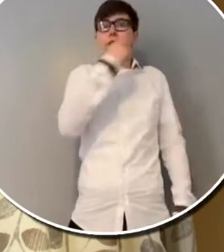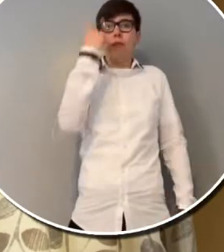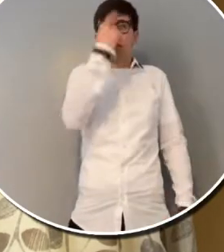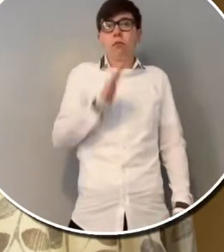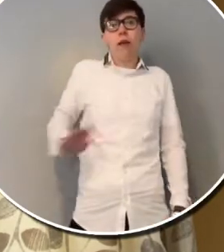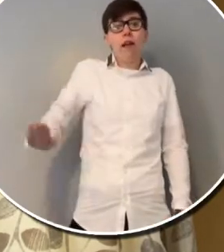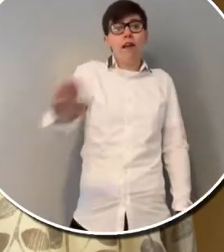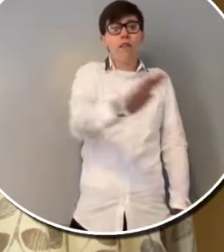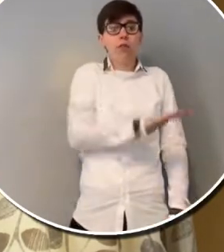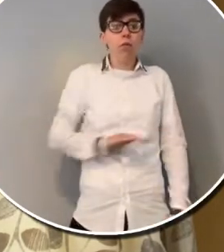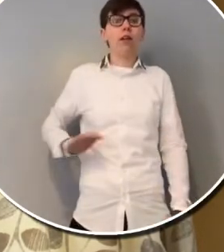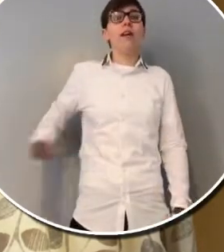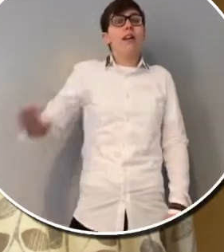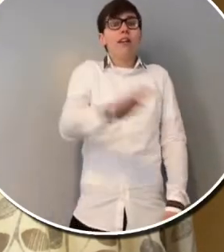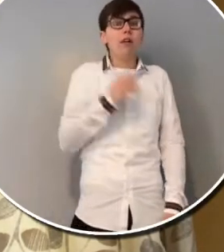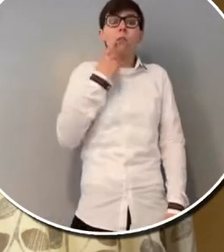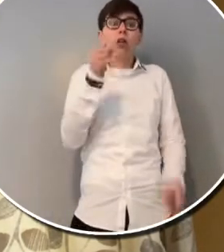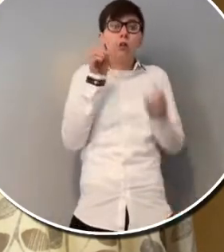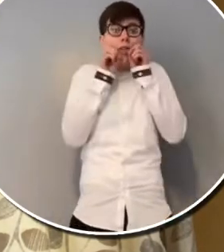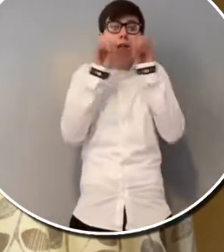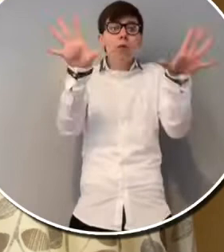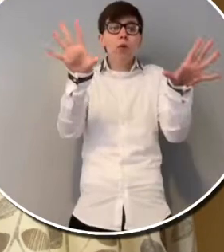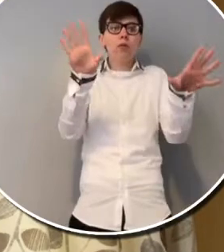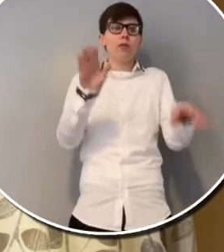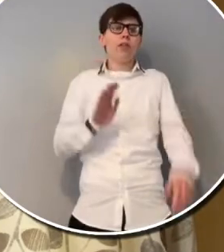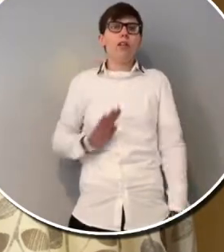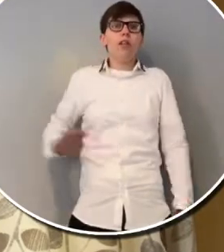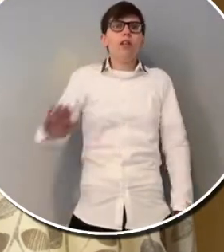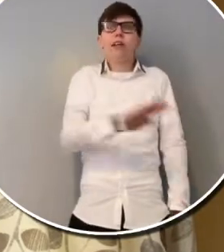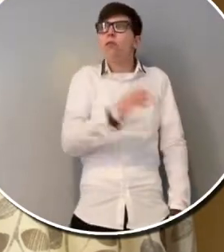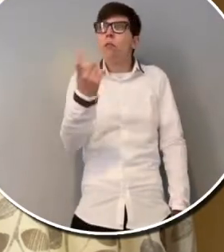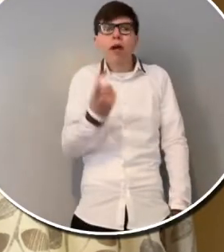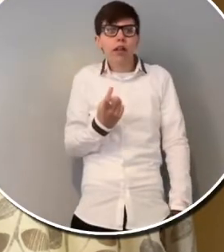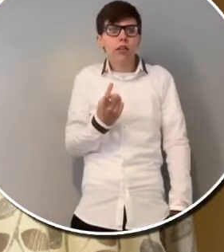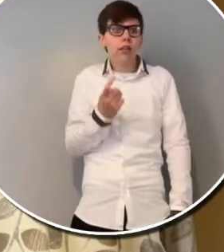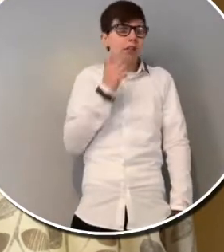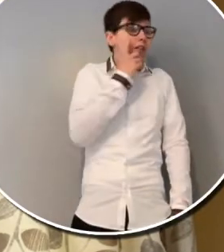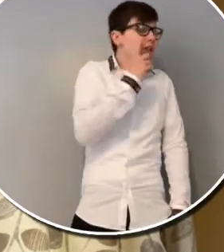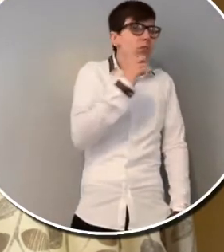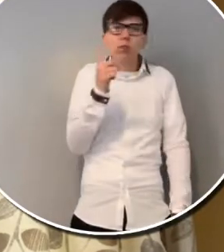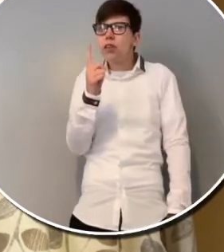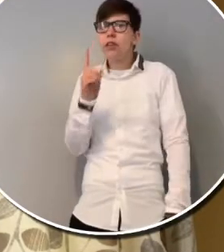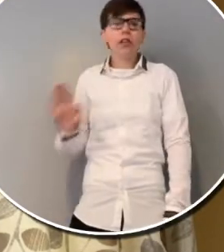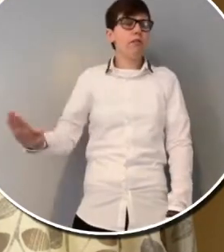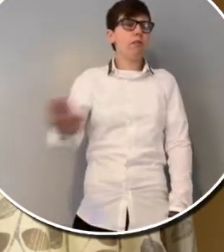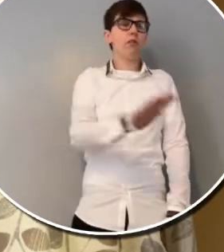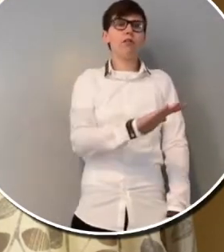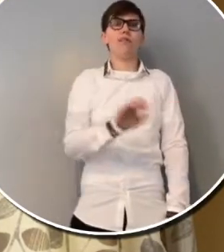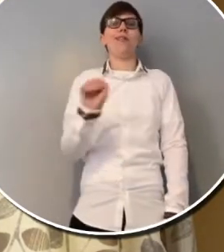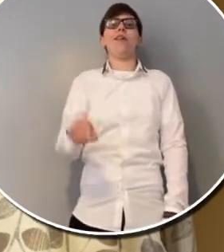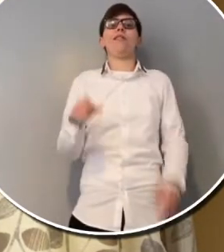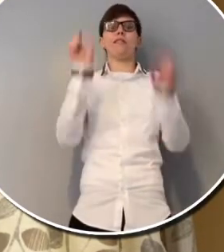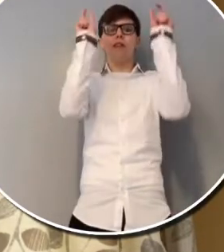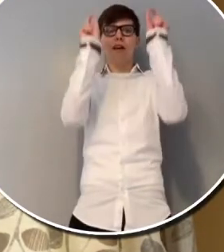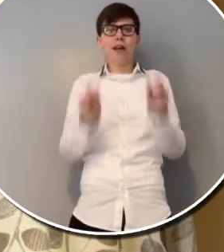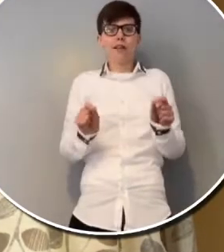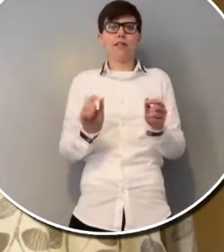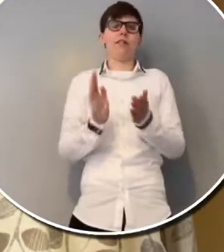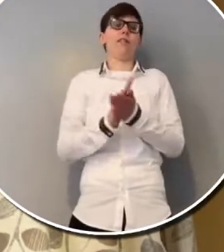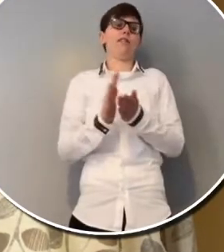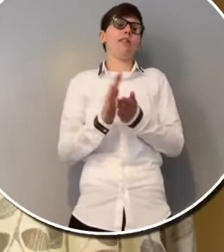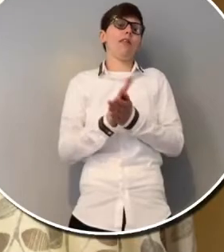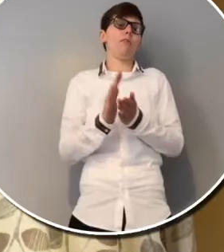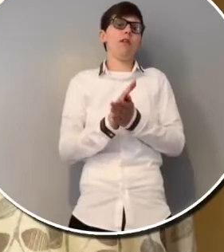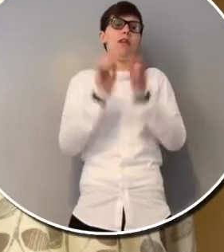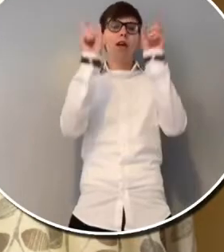everyone. Fantastic joining in there. Okay, let's see. Now we've played at peepo. Oh, I know what I've